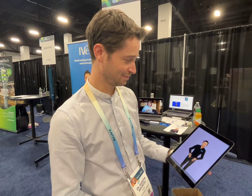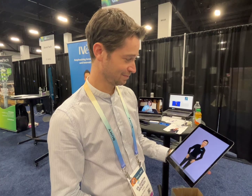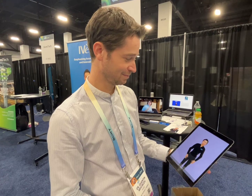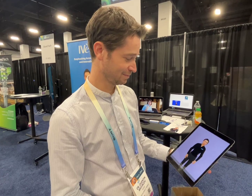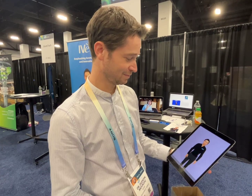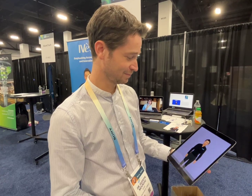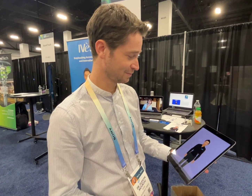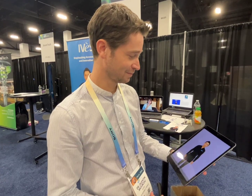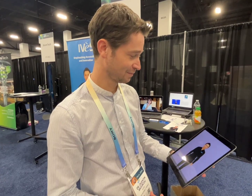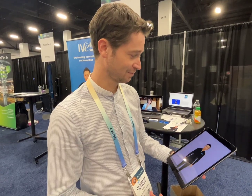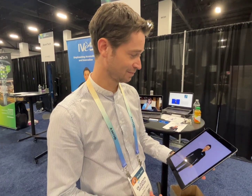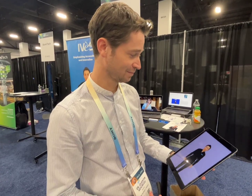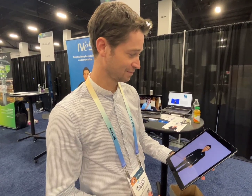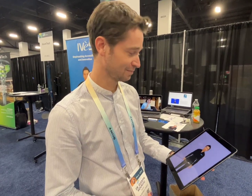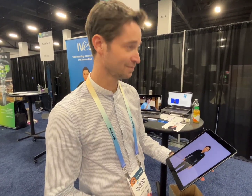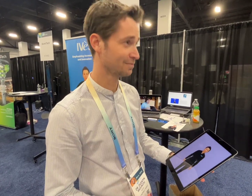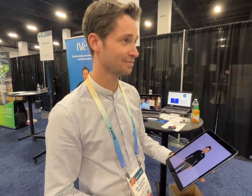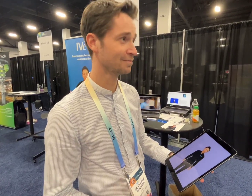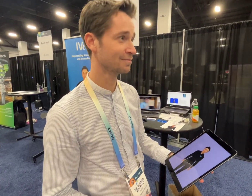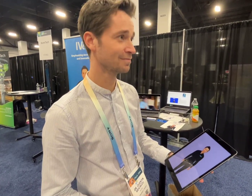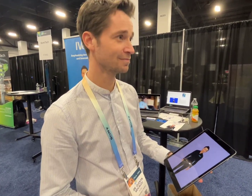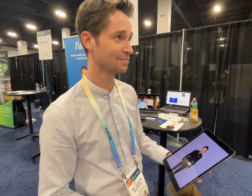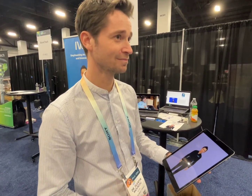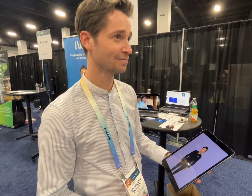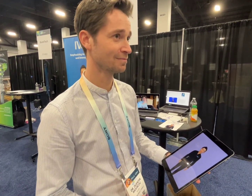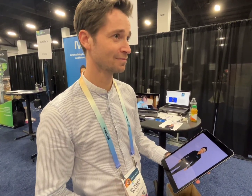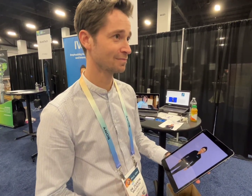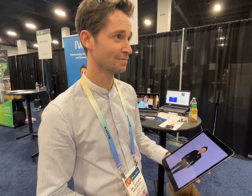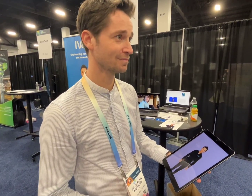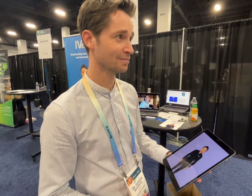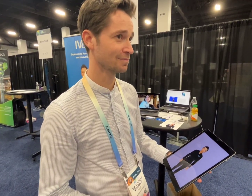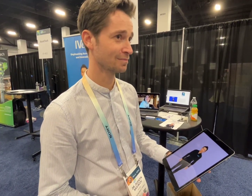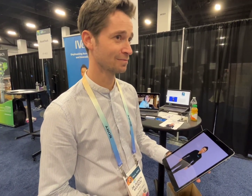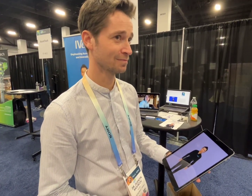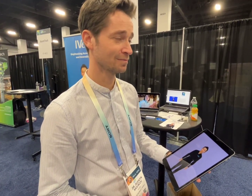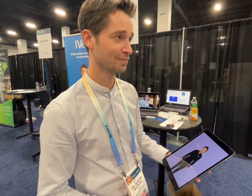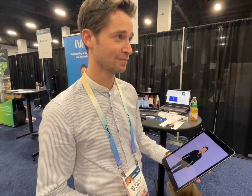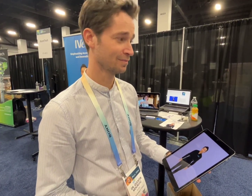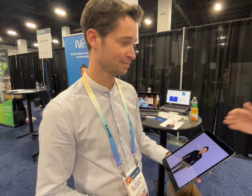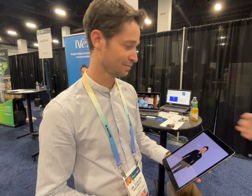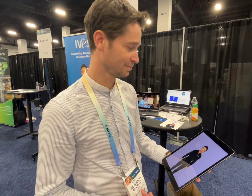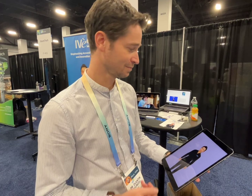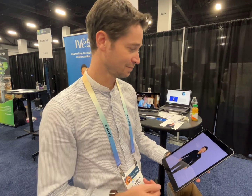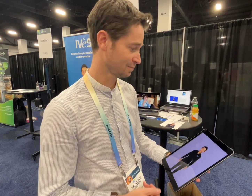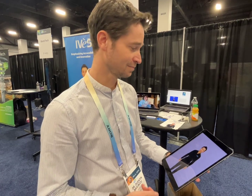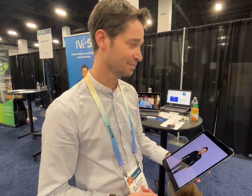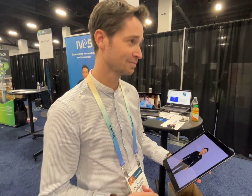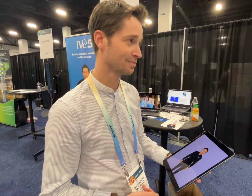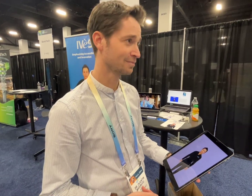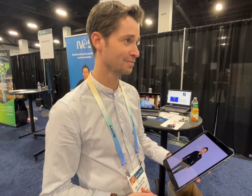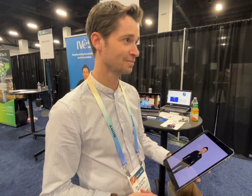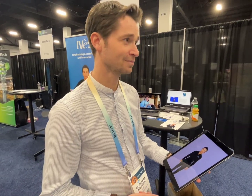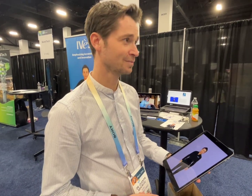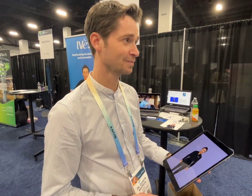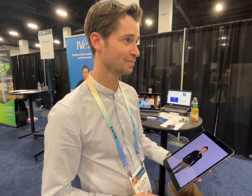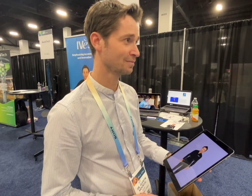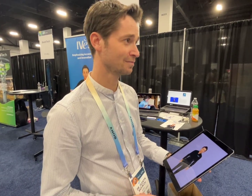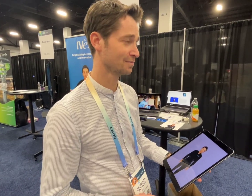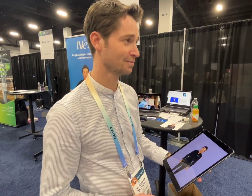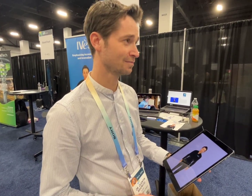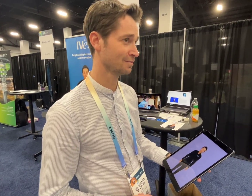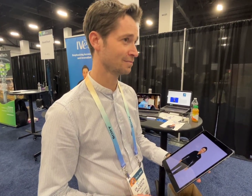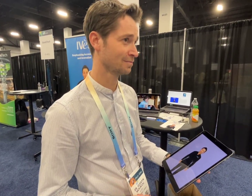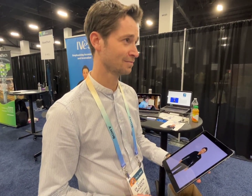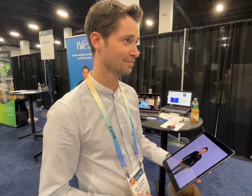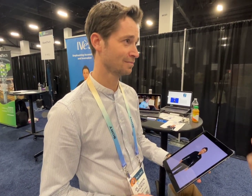people to make a call thanks to sign language. So he will communicate in sign language with the avatar and